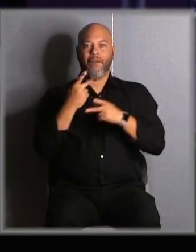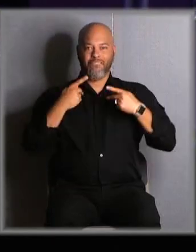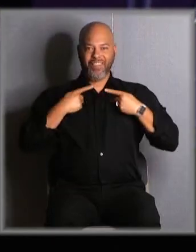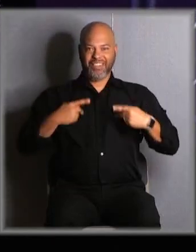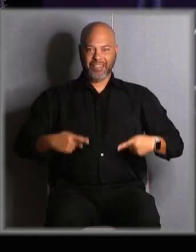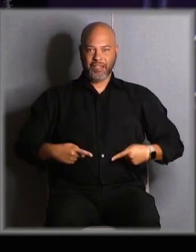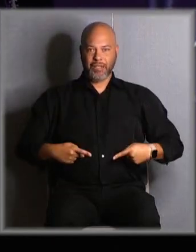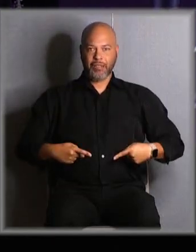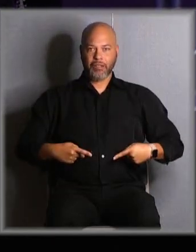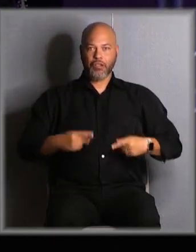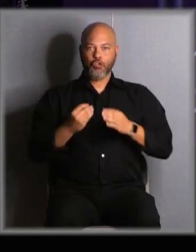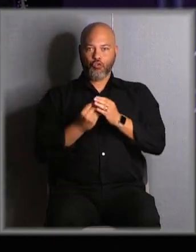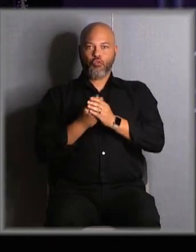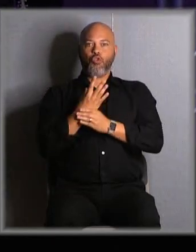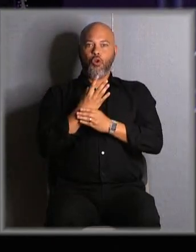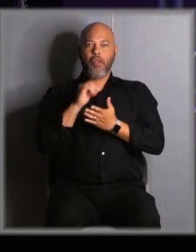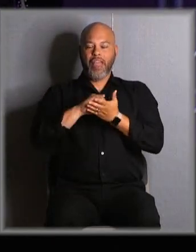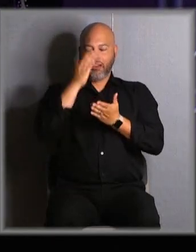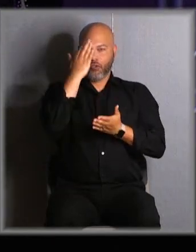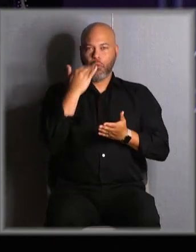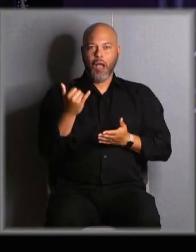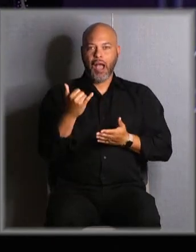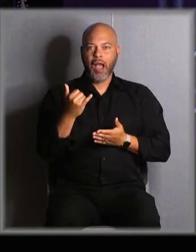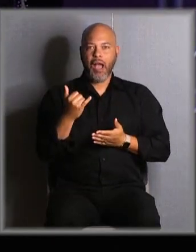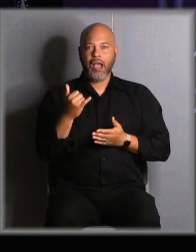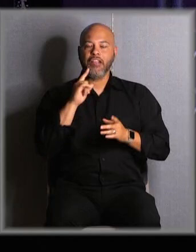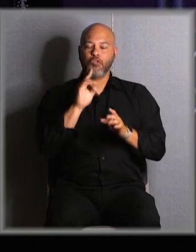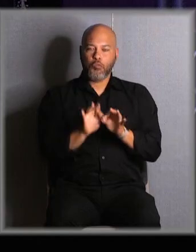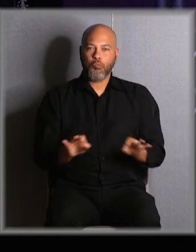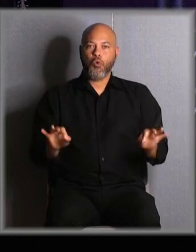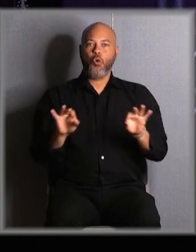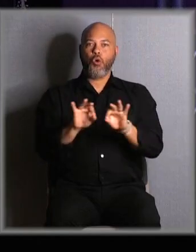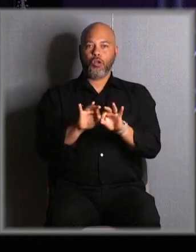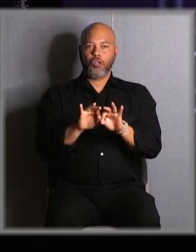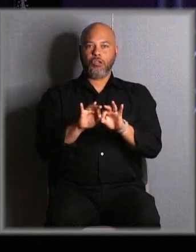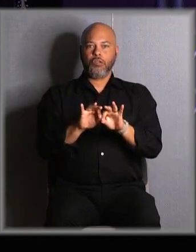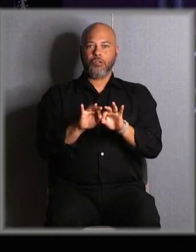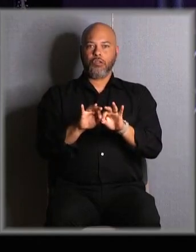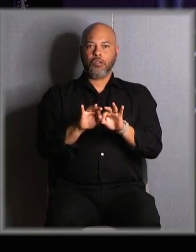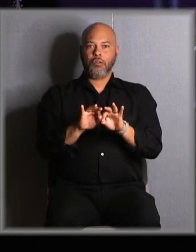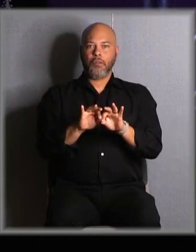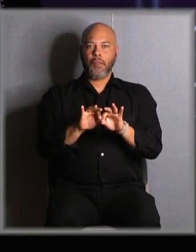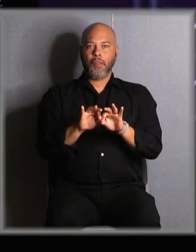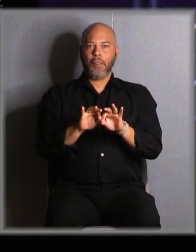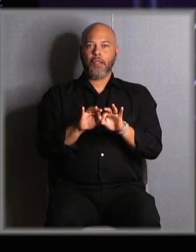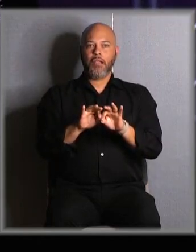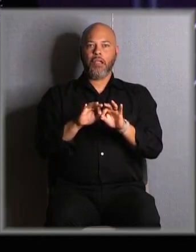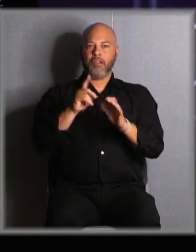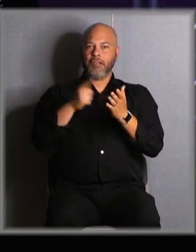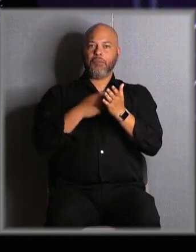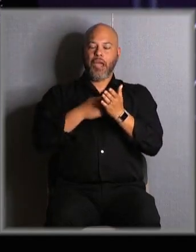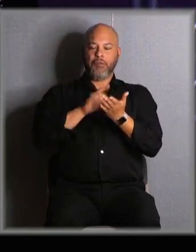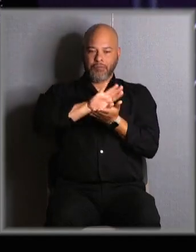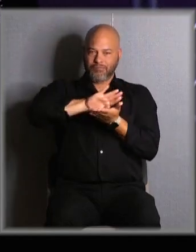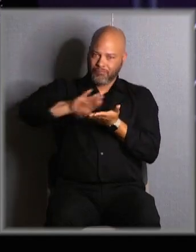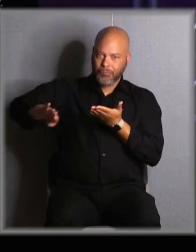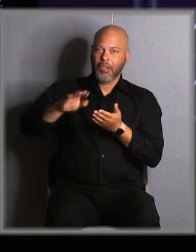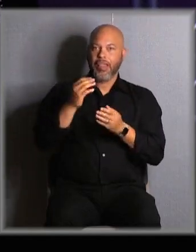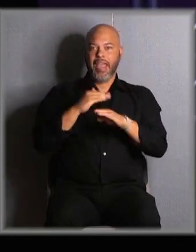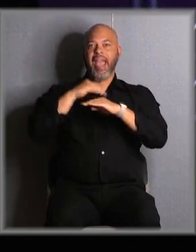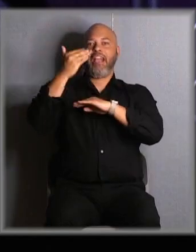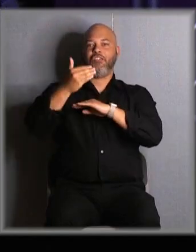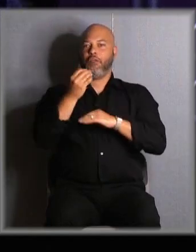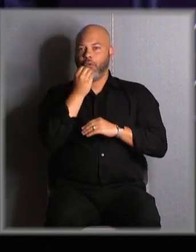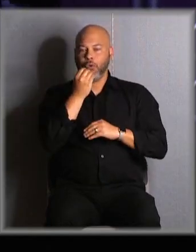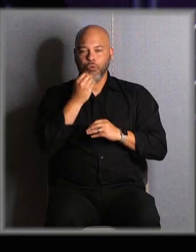physically. That's why it's important to push the pork chops away, the